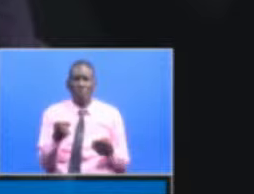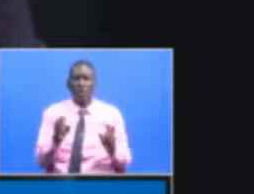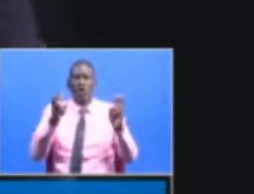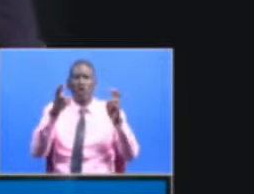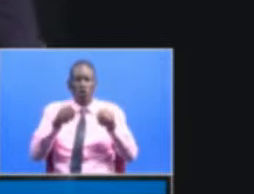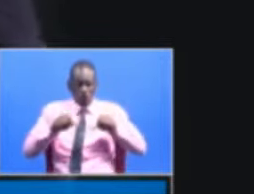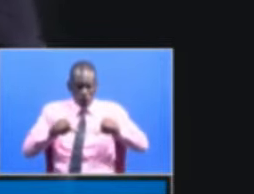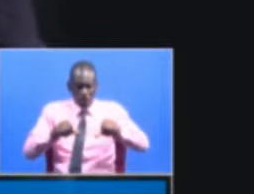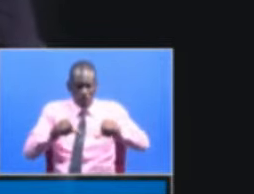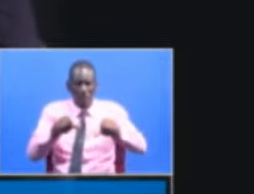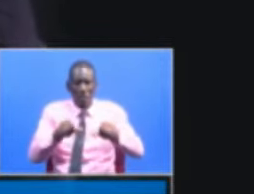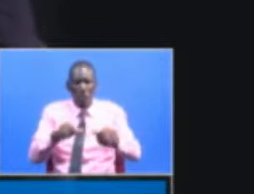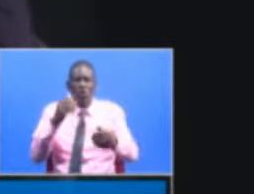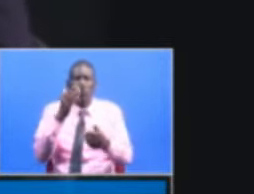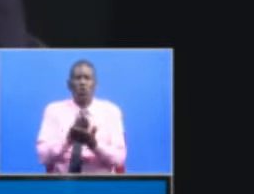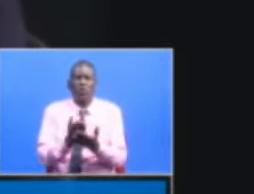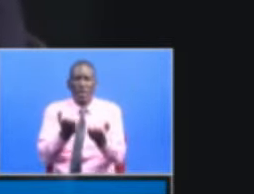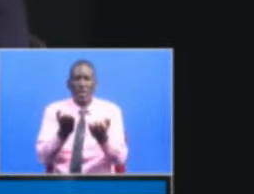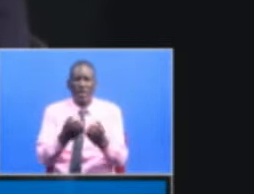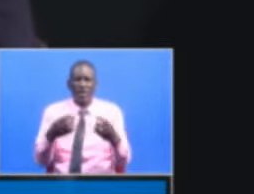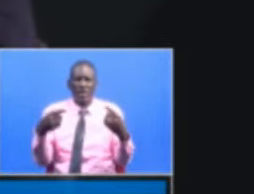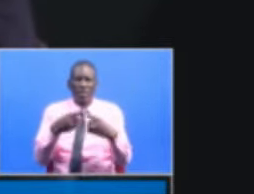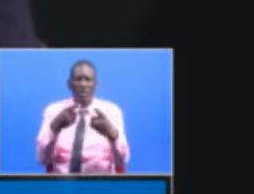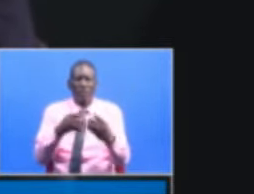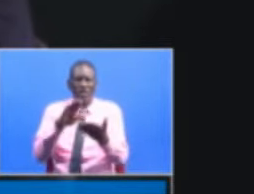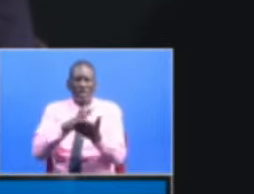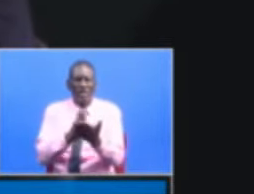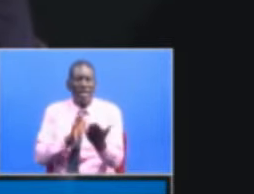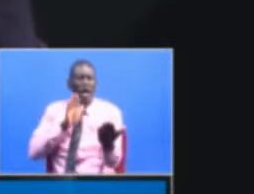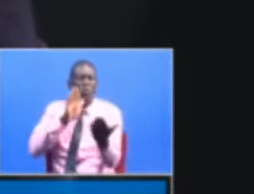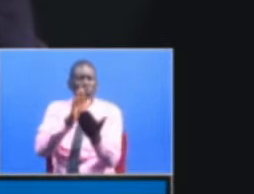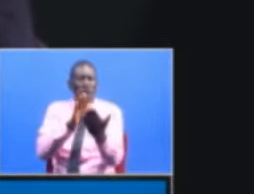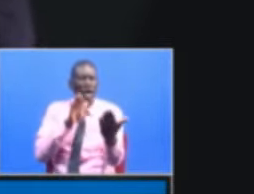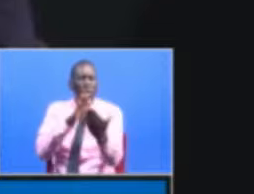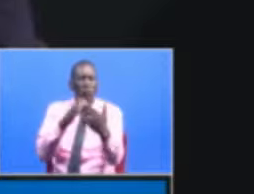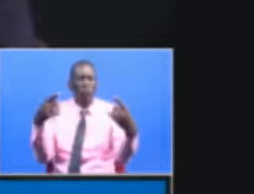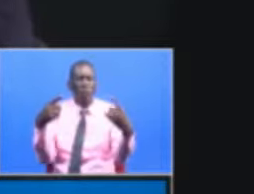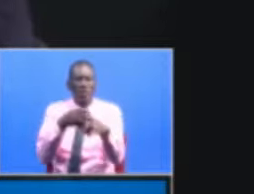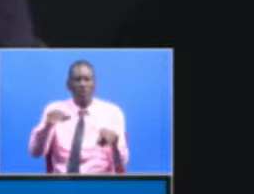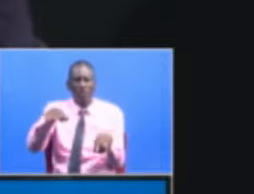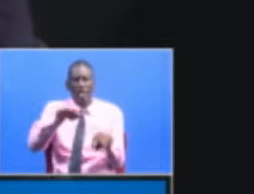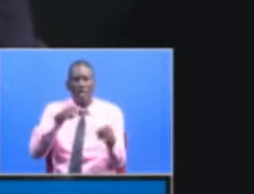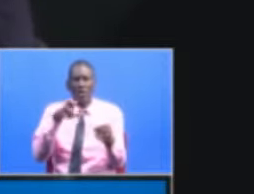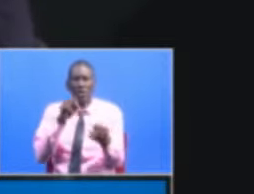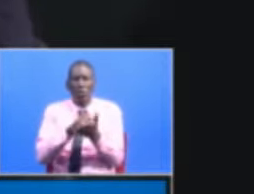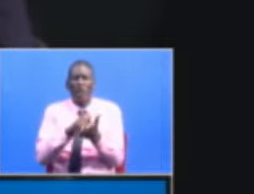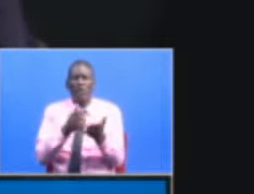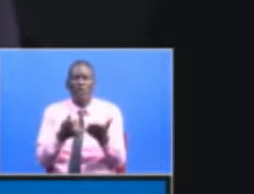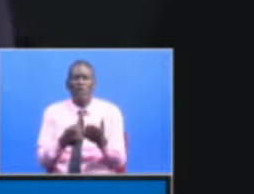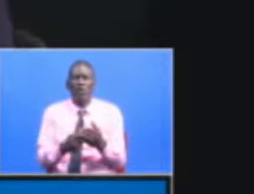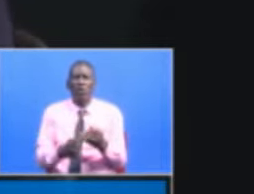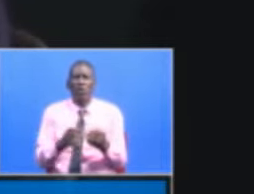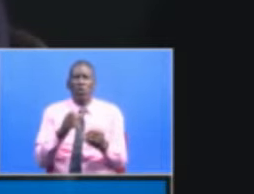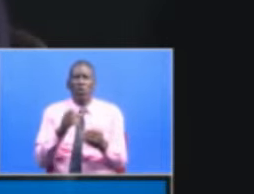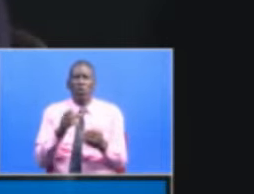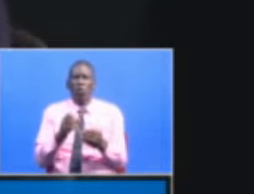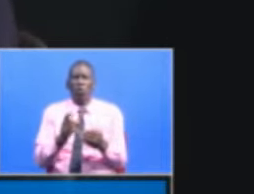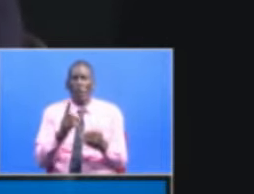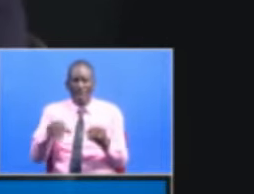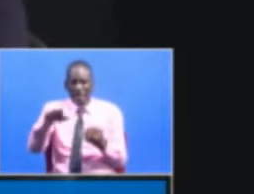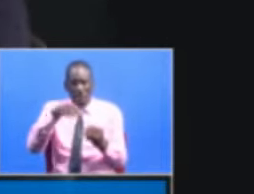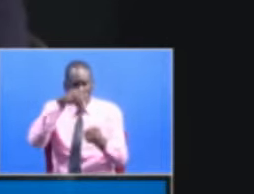building requires a multifaceted approach from different direction, and so that one area of